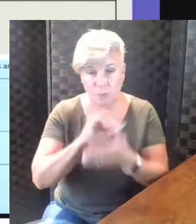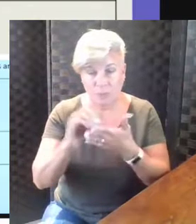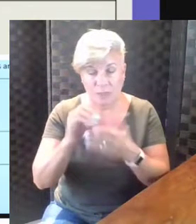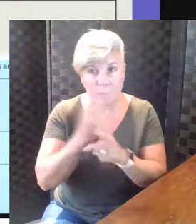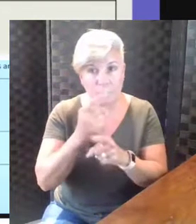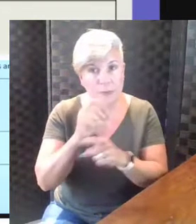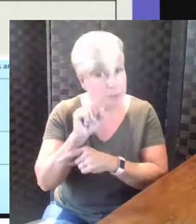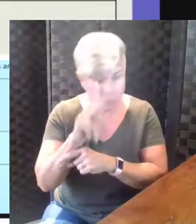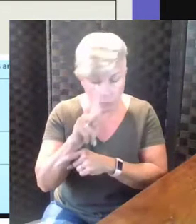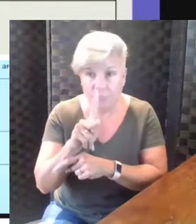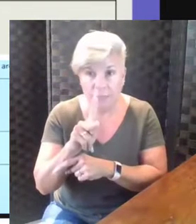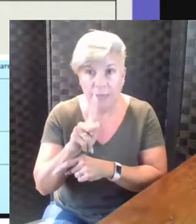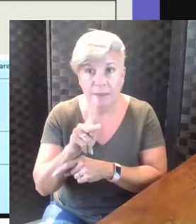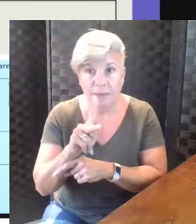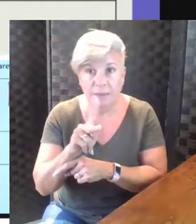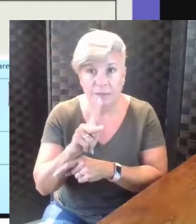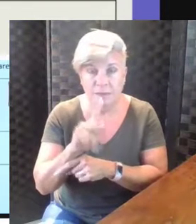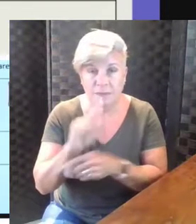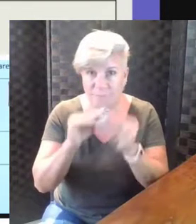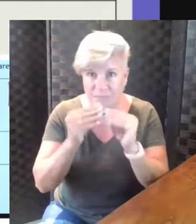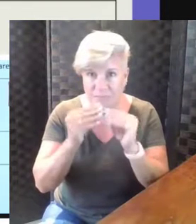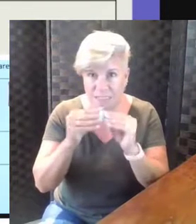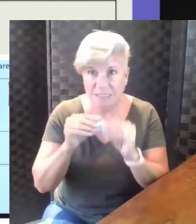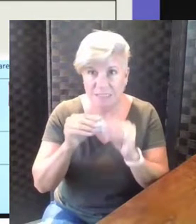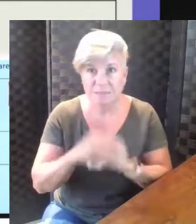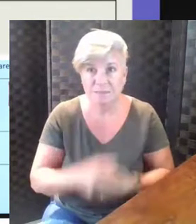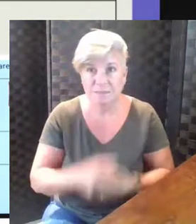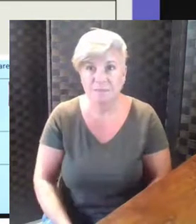written correctly, that's okay. Just fix it.